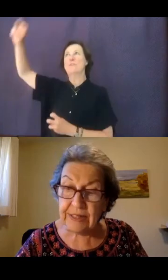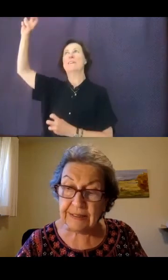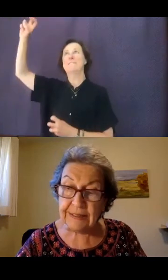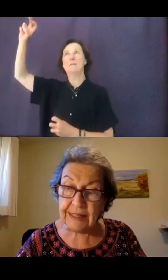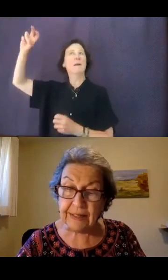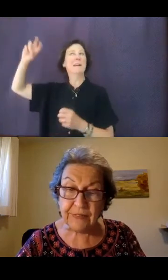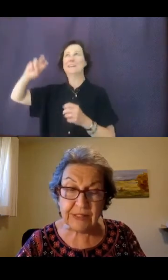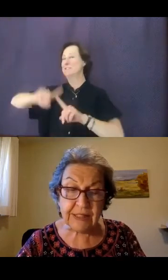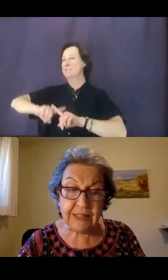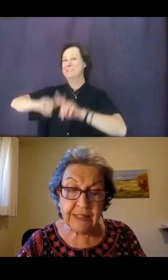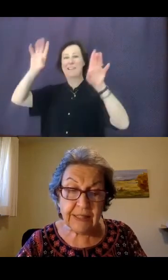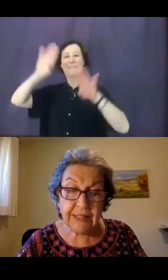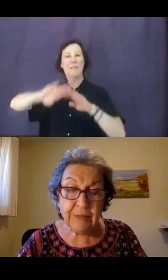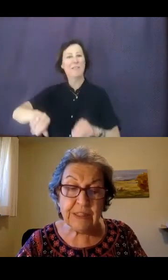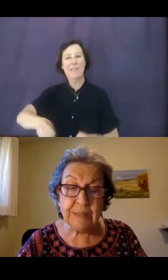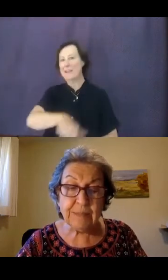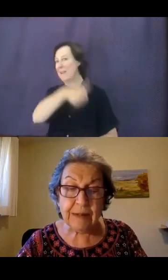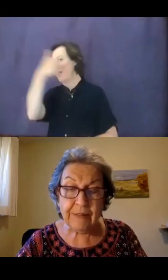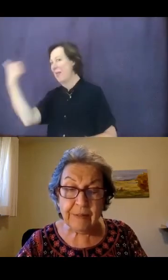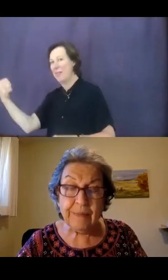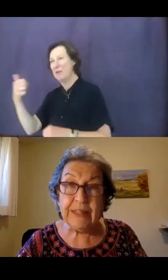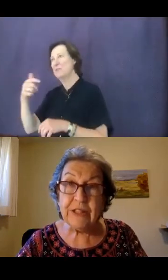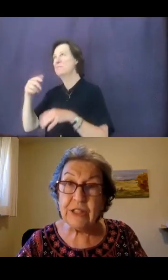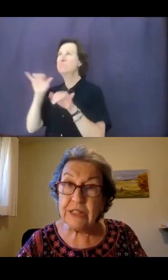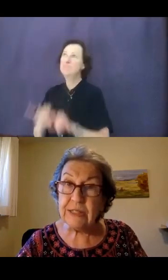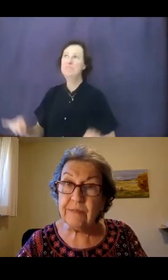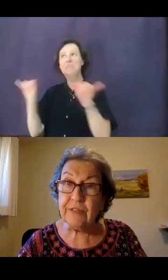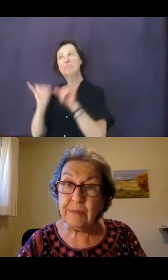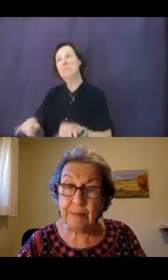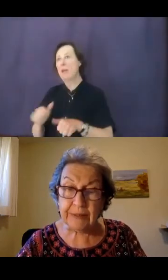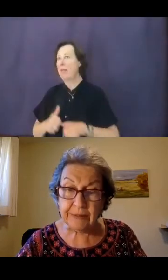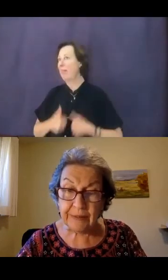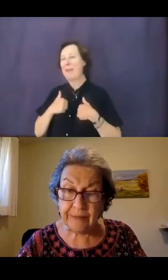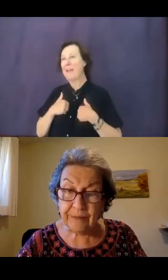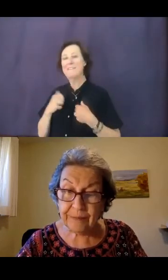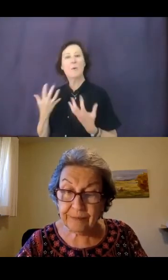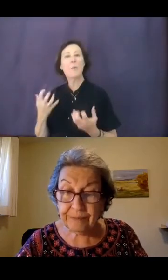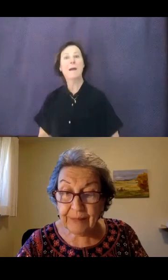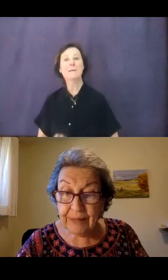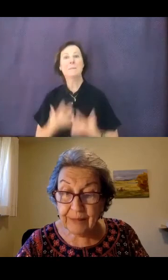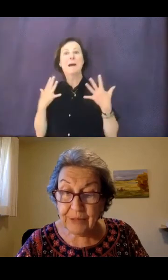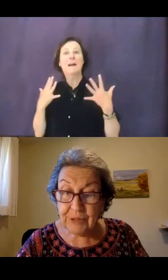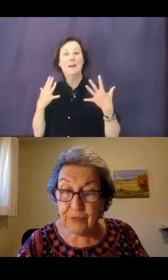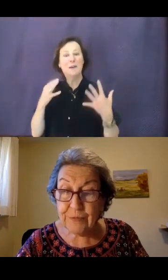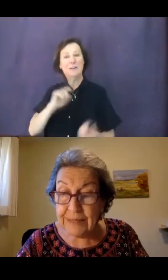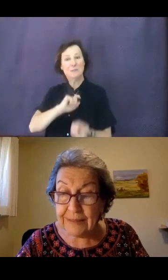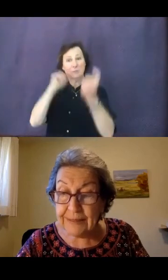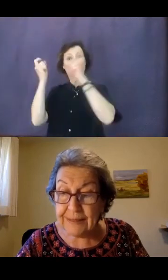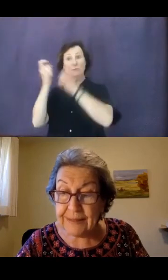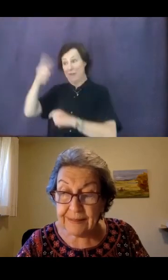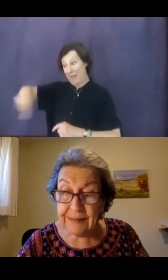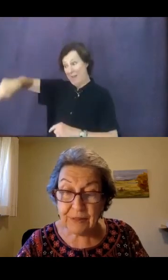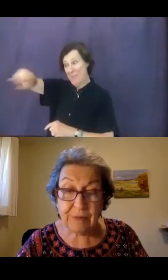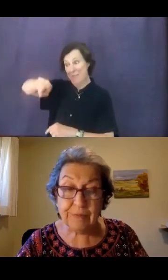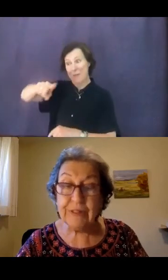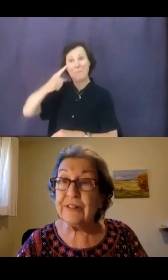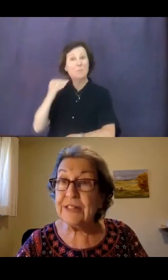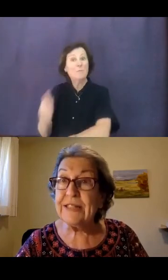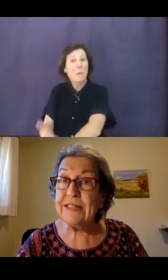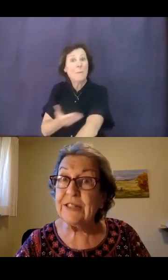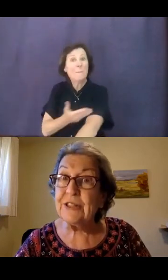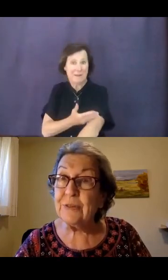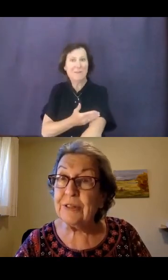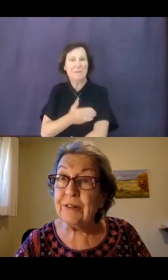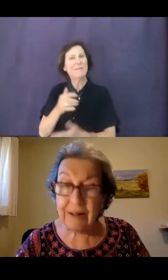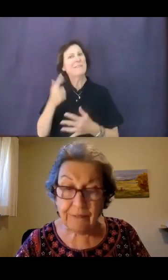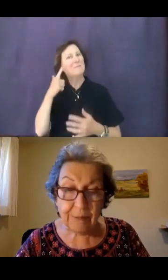their daily lives, to inspire them and change them for the better, which for me at least is what we are seeking